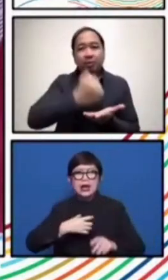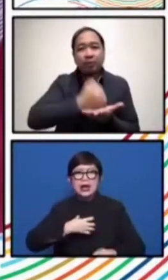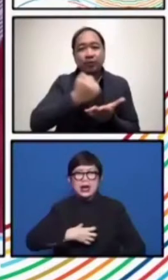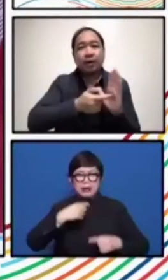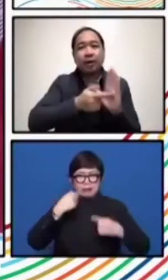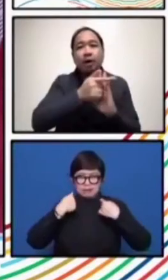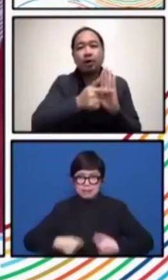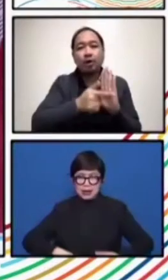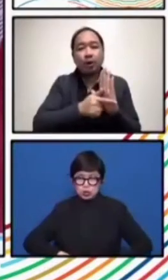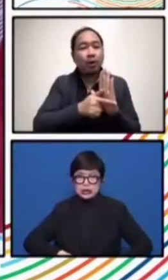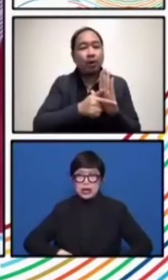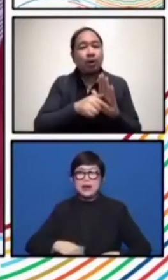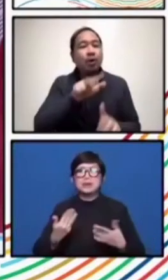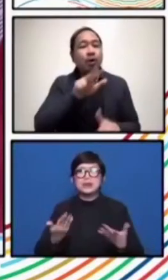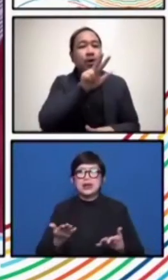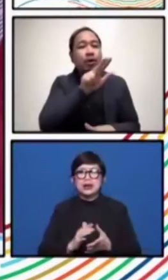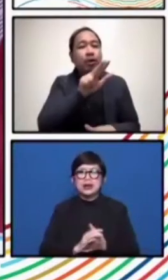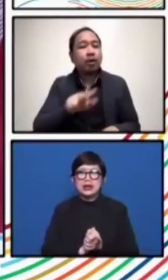normally